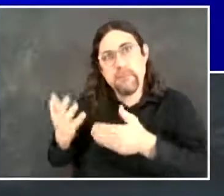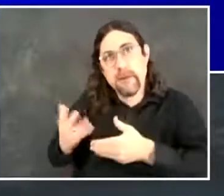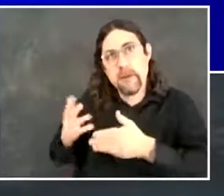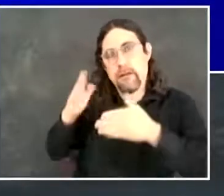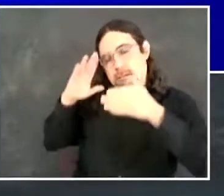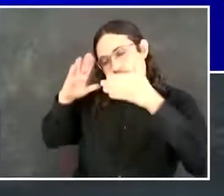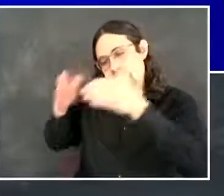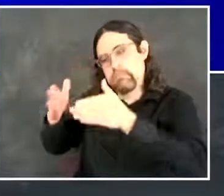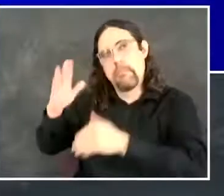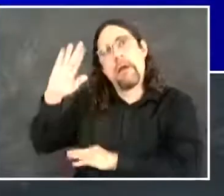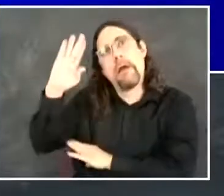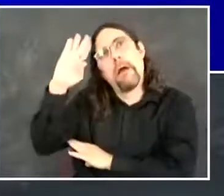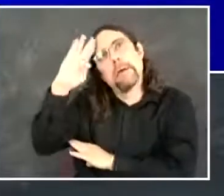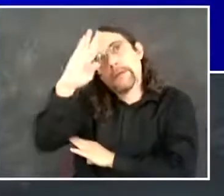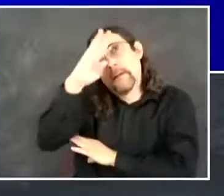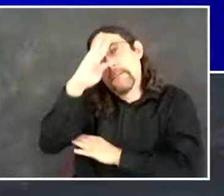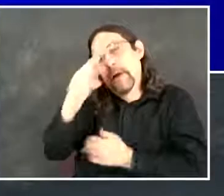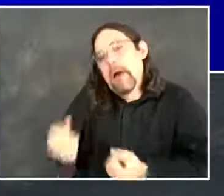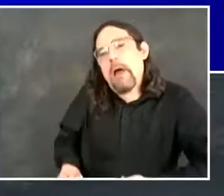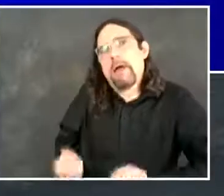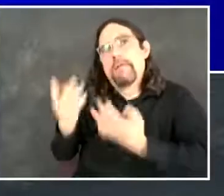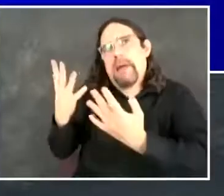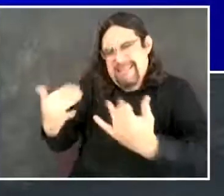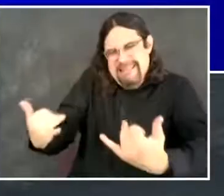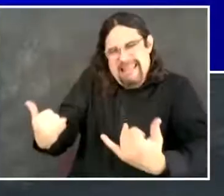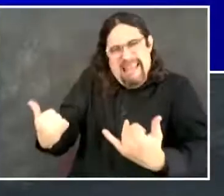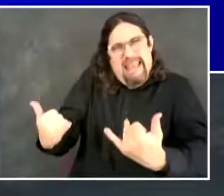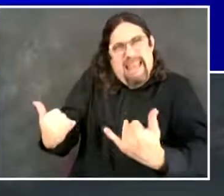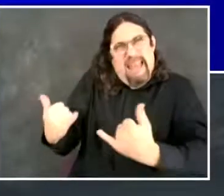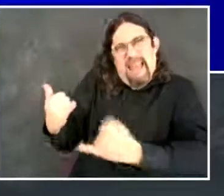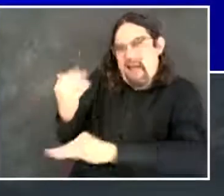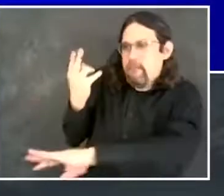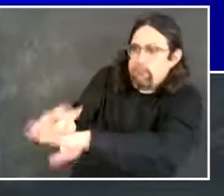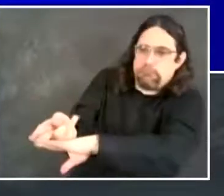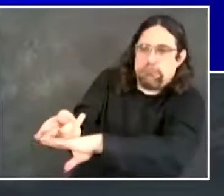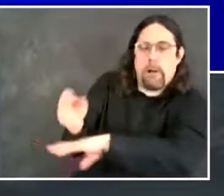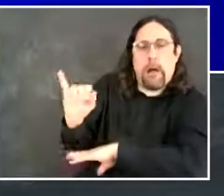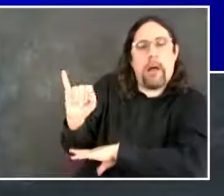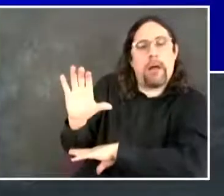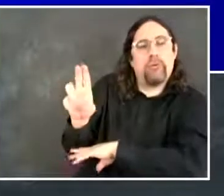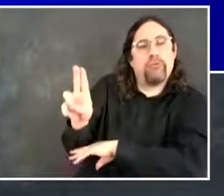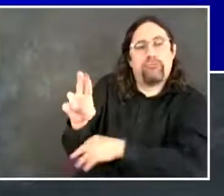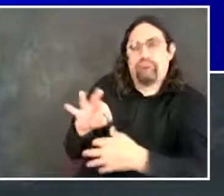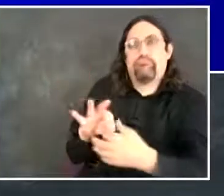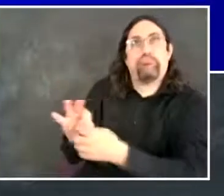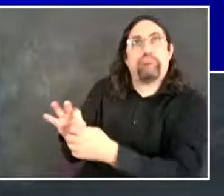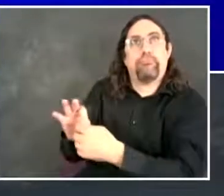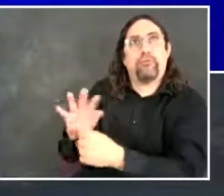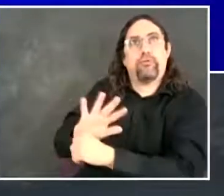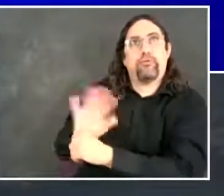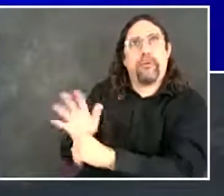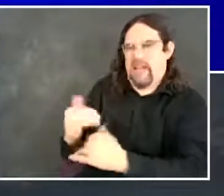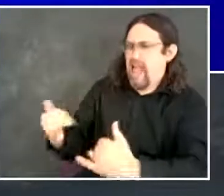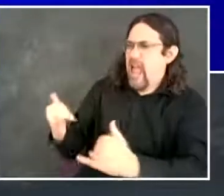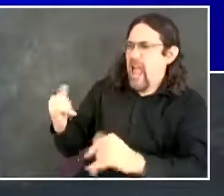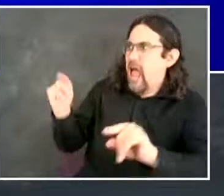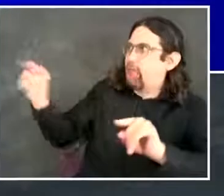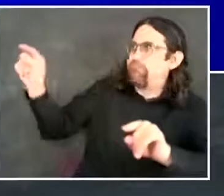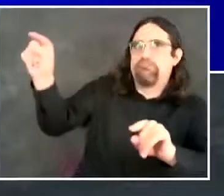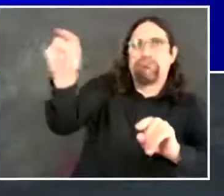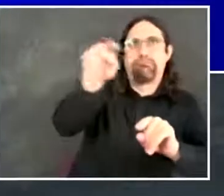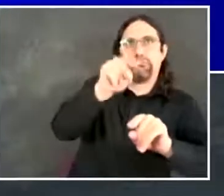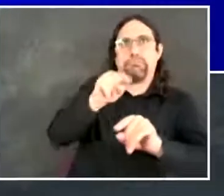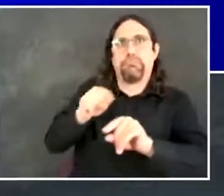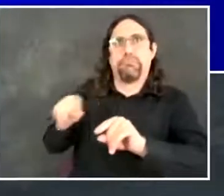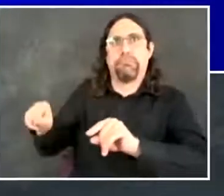day where there are almost no New Yorkers, one day we hope 0 New Yorkers fighting for their lives, and we have to get to the day where our public